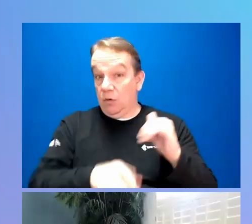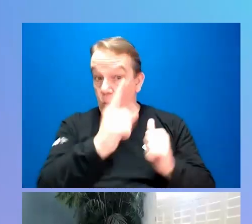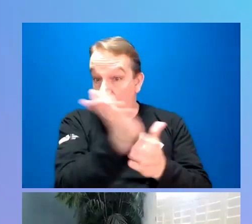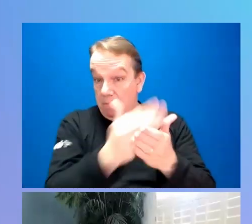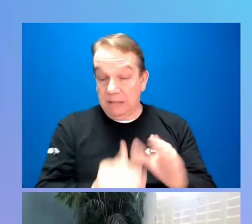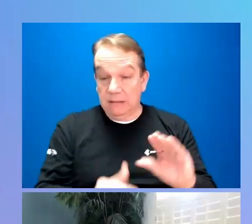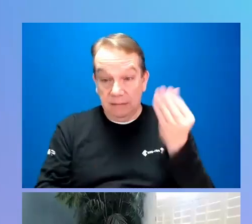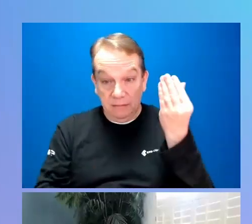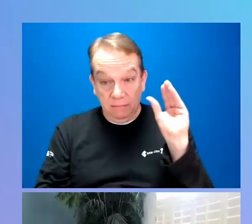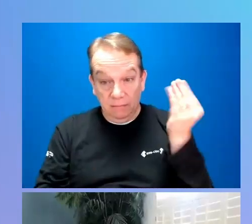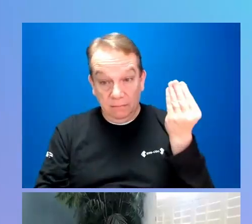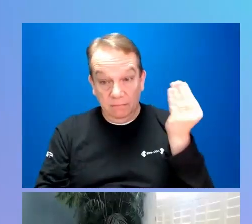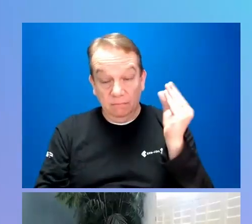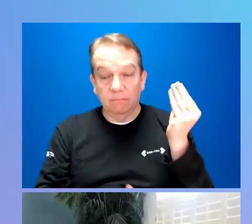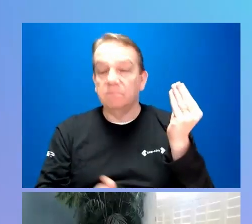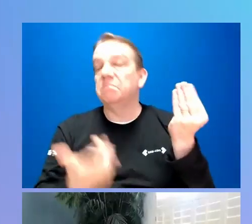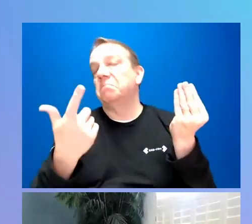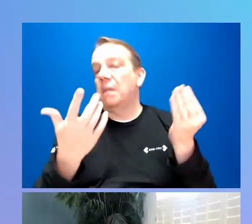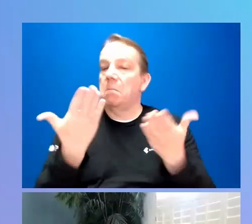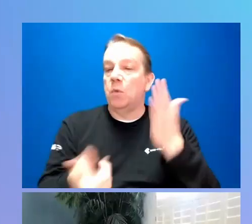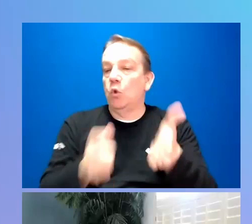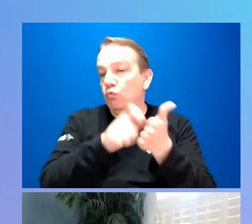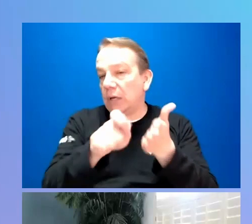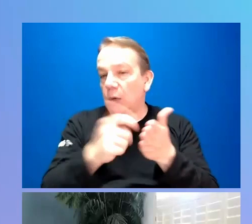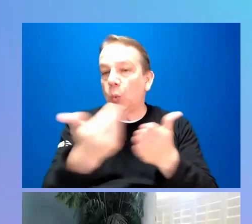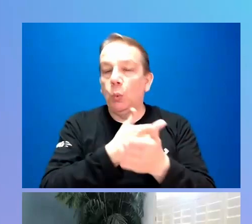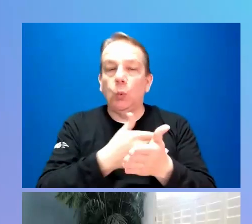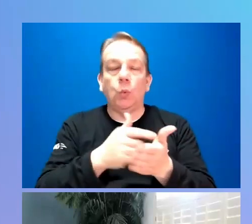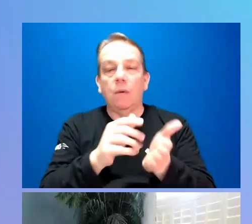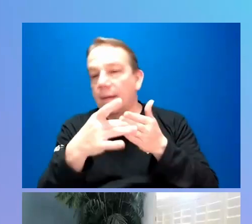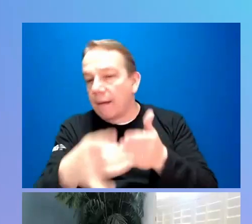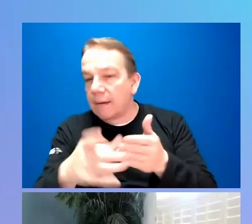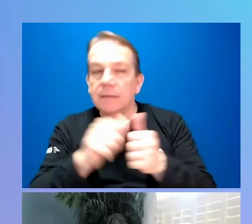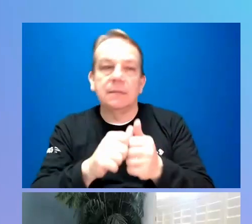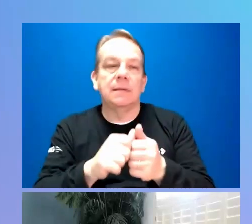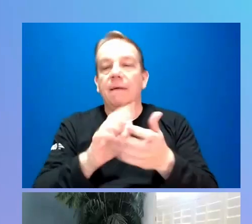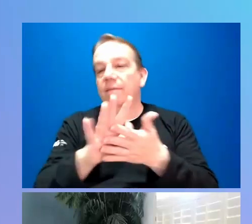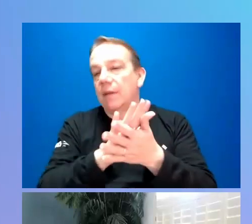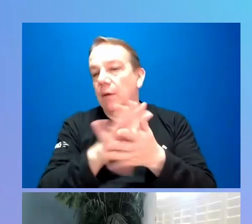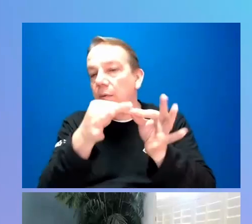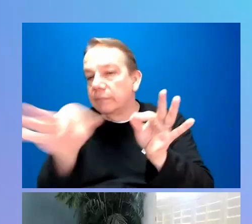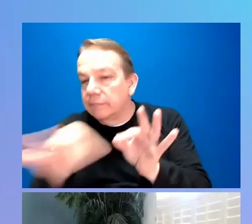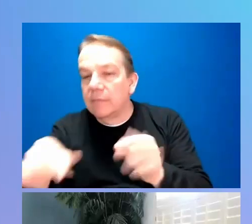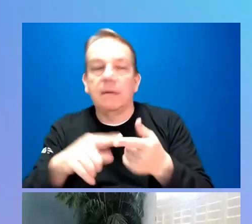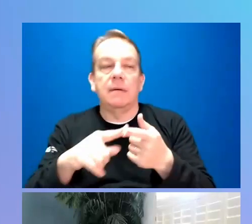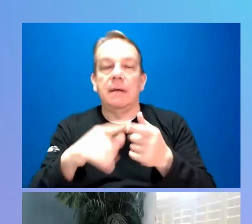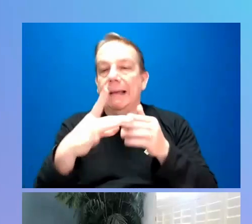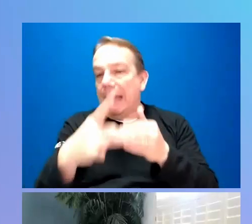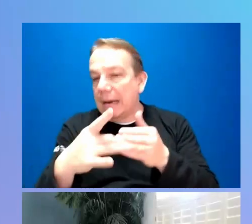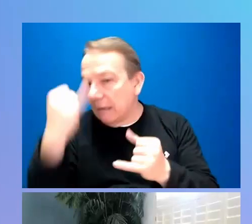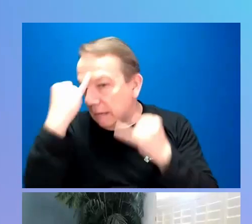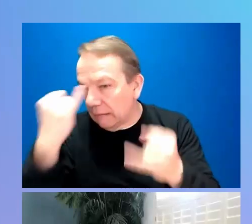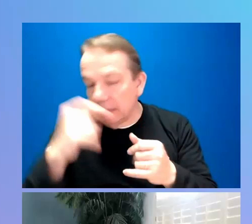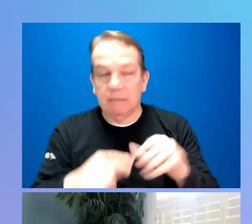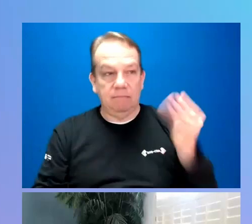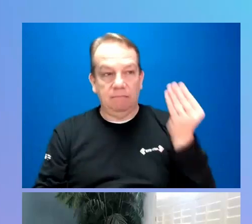Let's say you've written new guidance on video, audio description, captions, that kind of area. You could publish that as